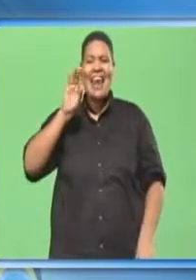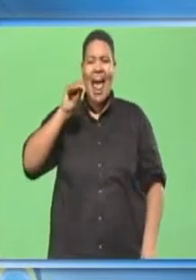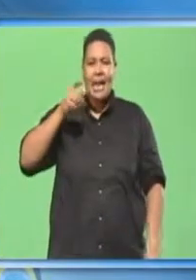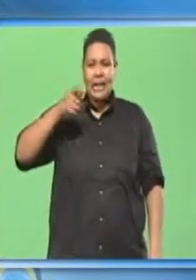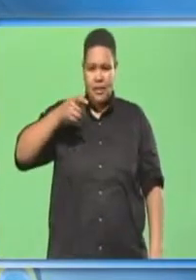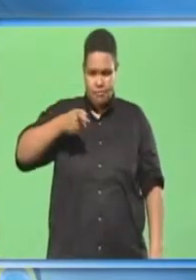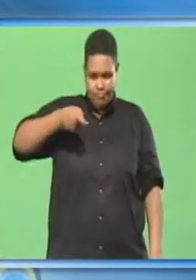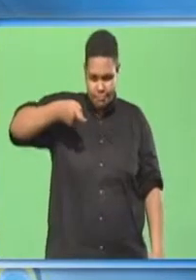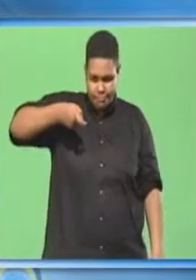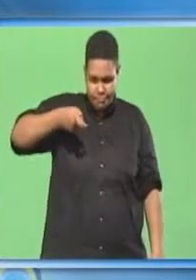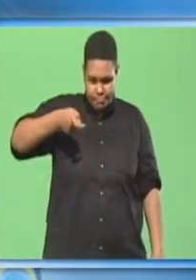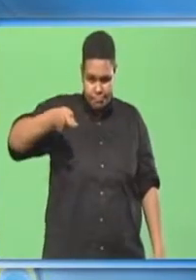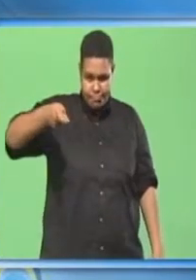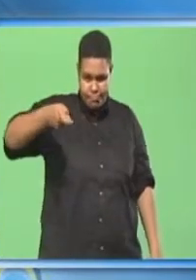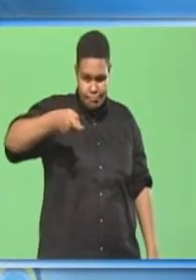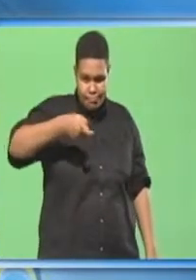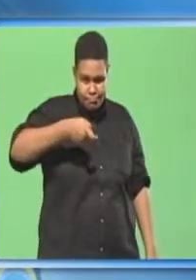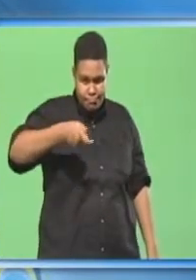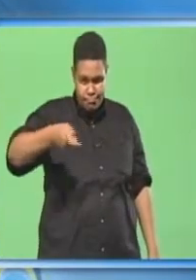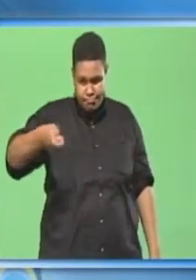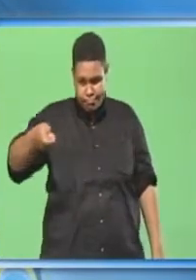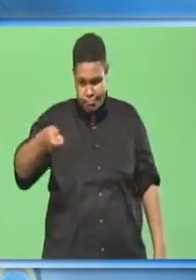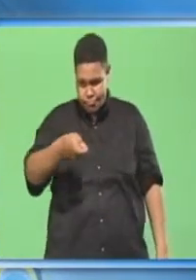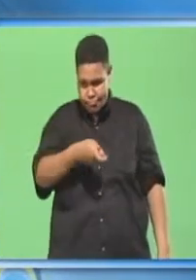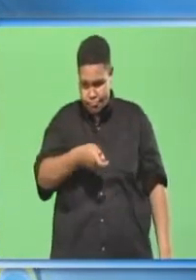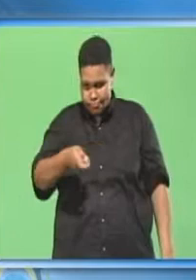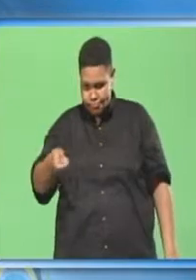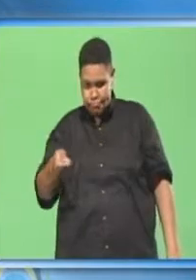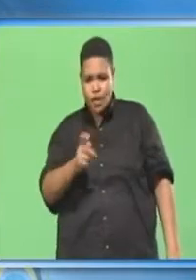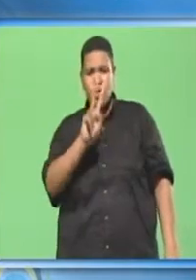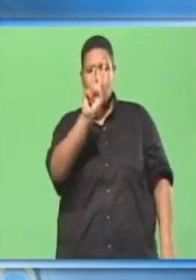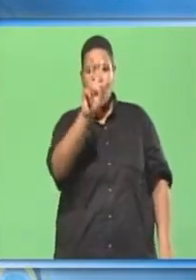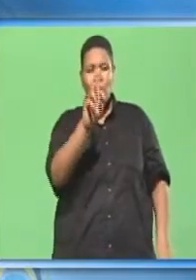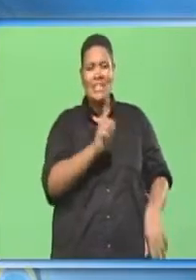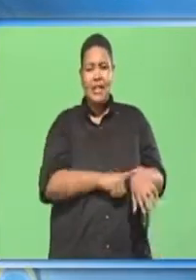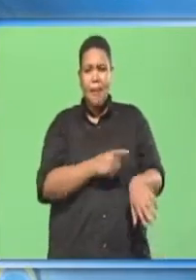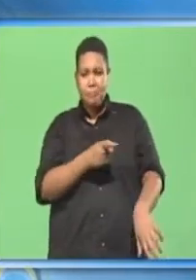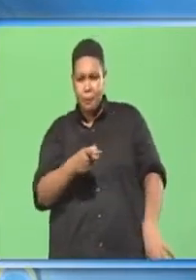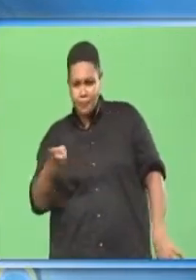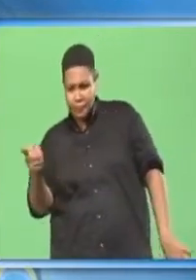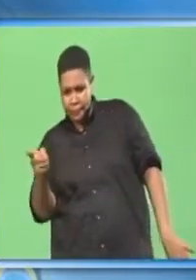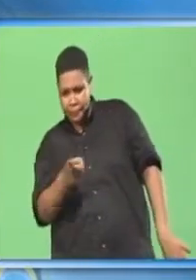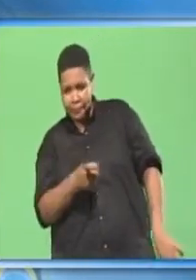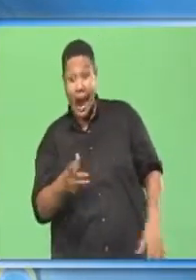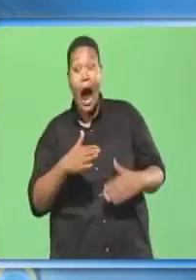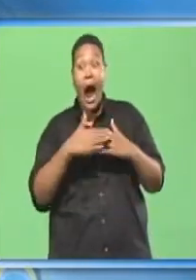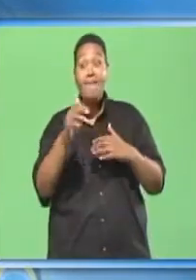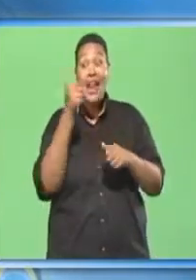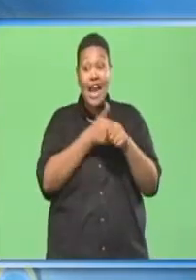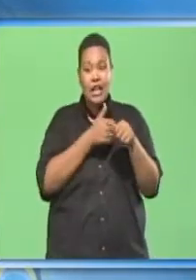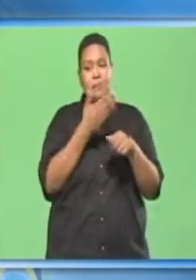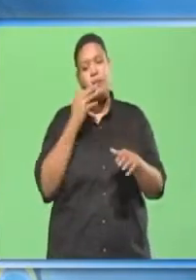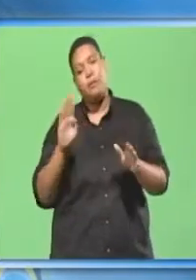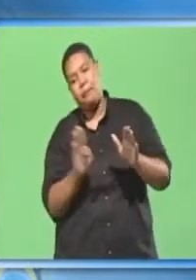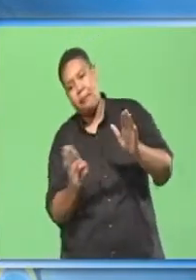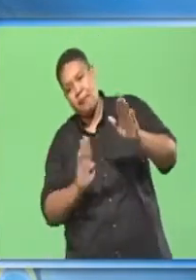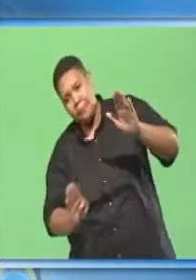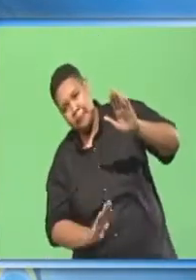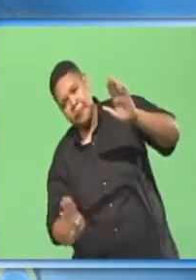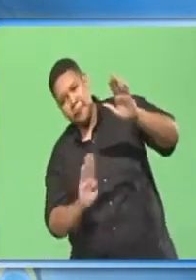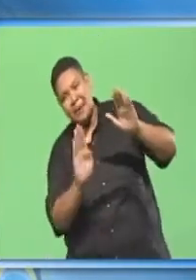angle. Spray on at least 2 coats and sand thoroughly after each coat with a 240 grit